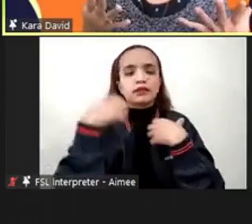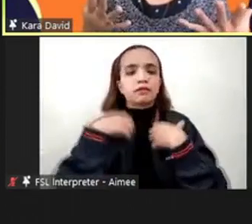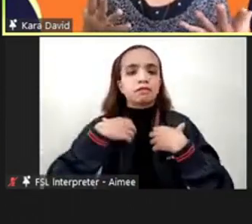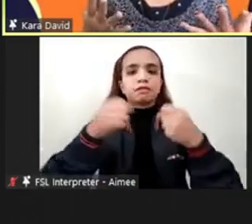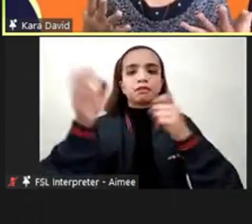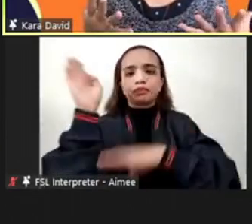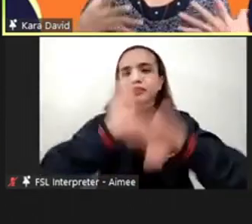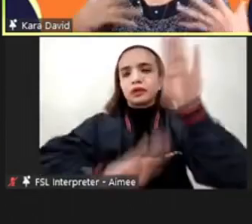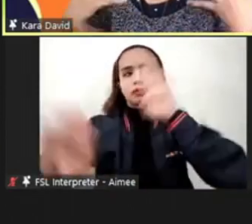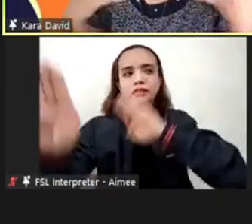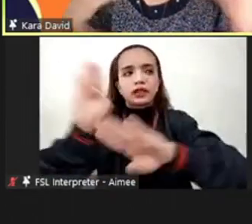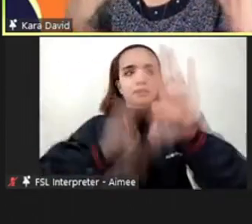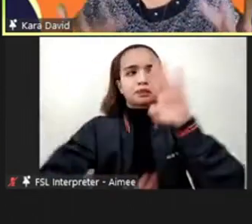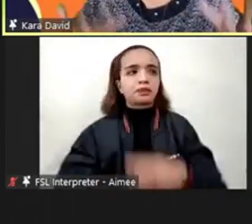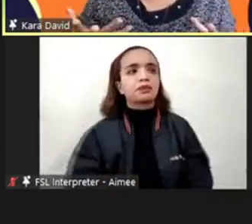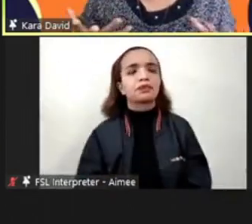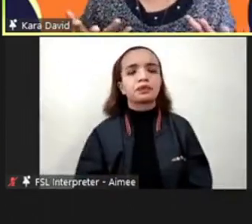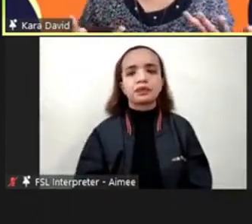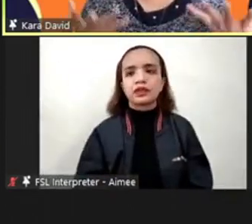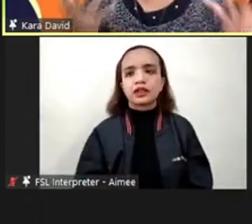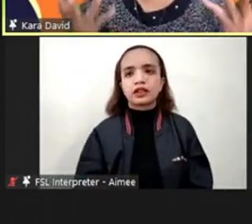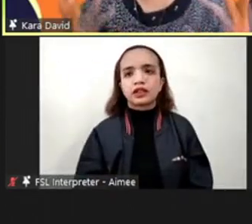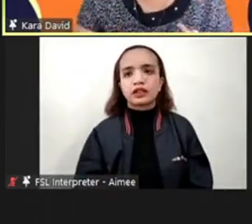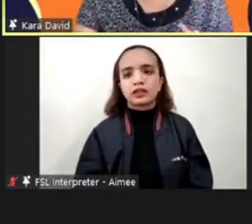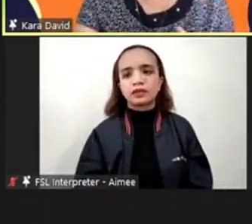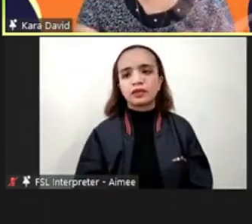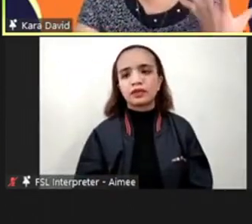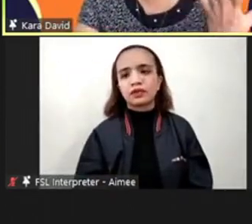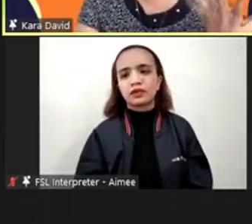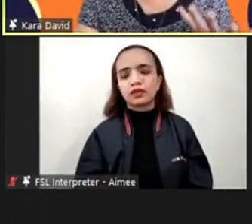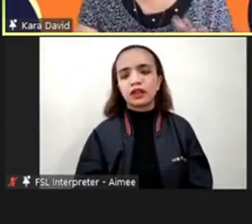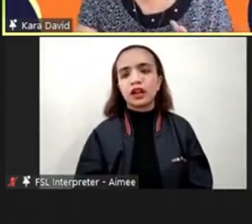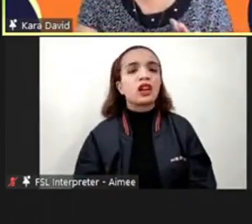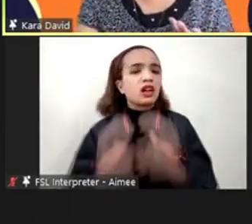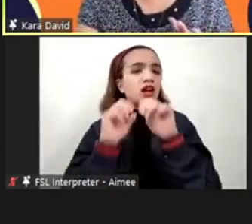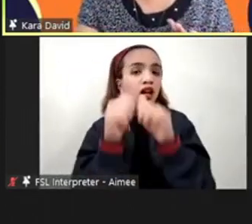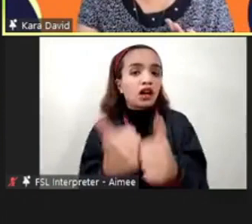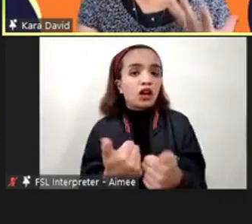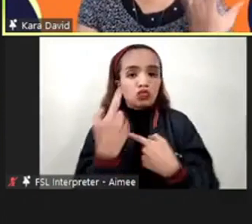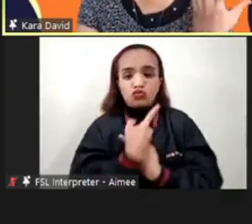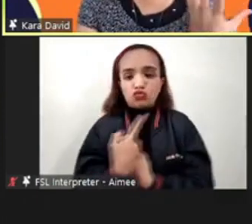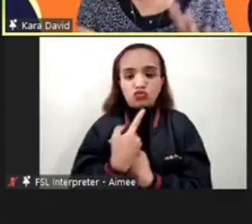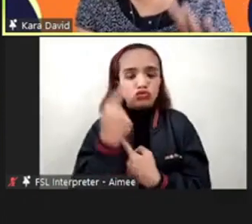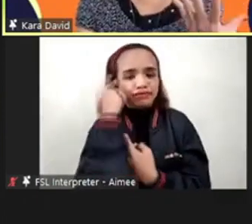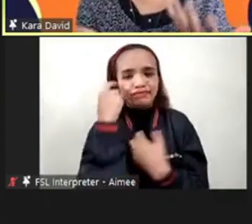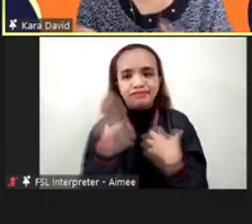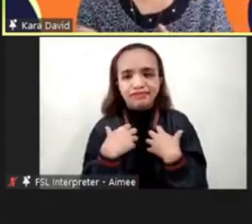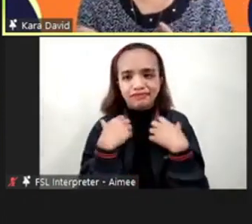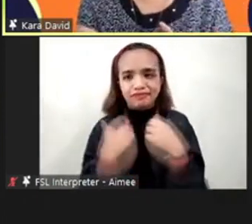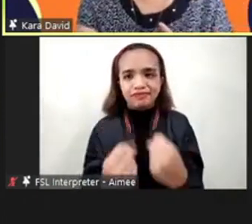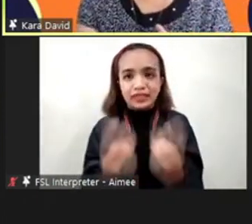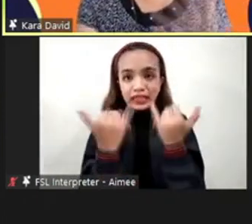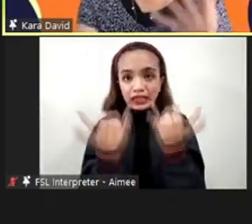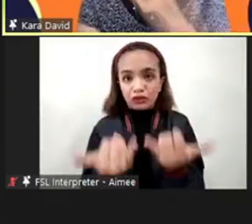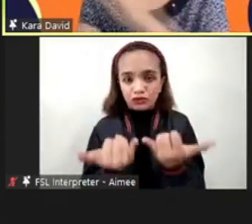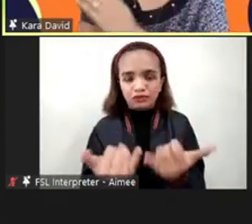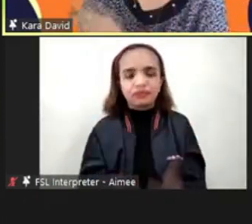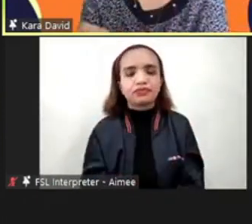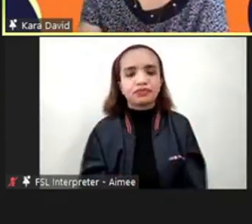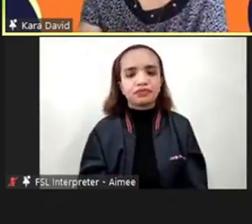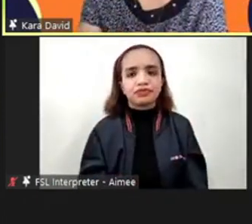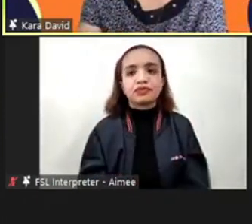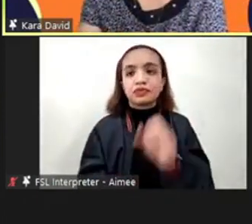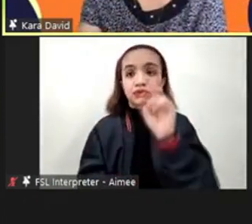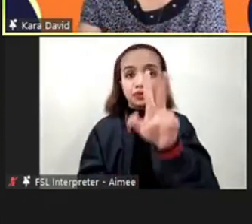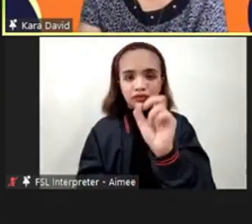So, paano nga ba natin mapapangalagaan ang ating mental health sa panahon ng pandemya? Okay,